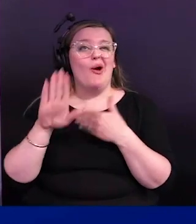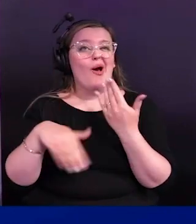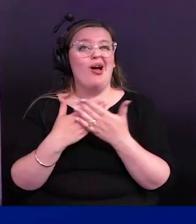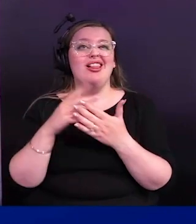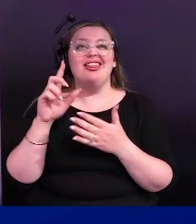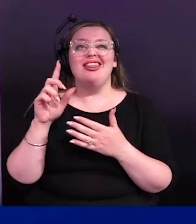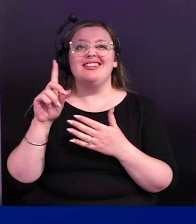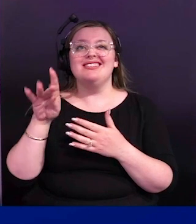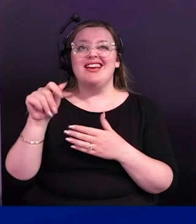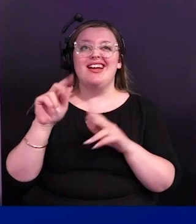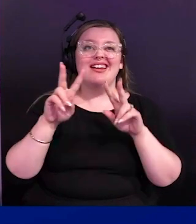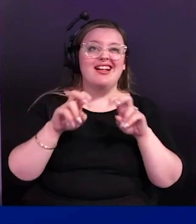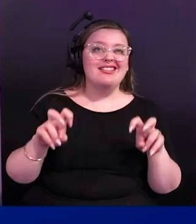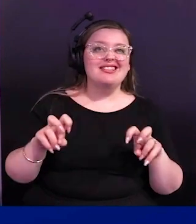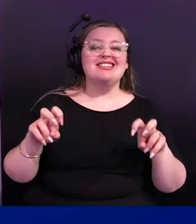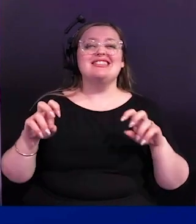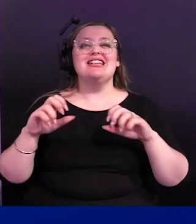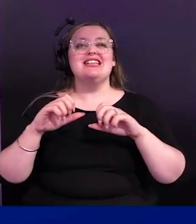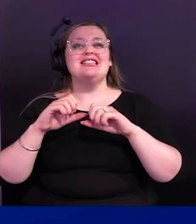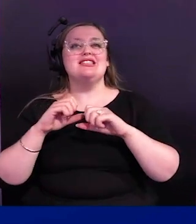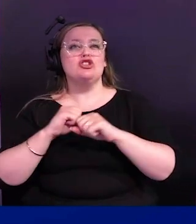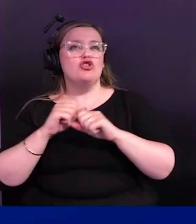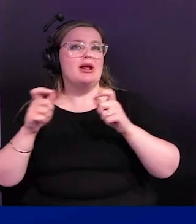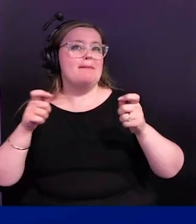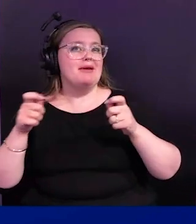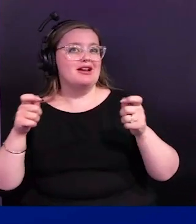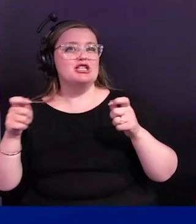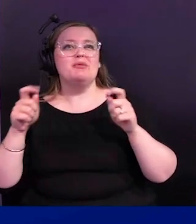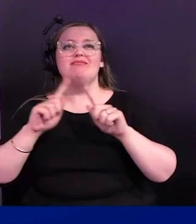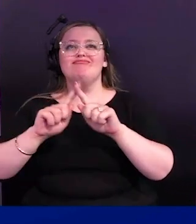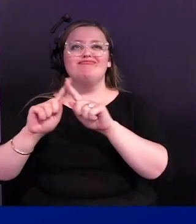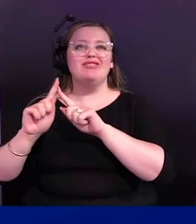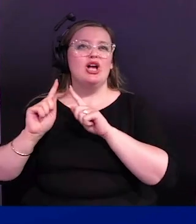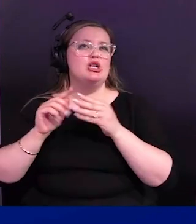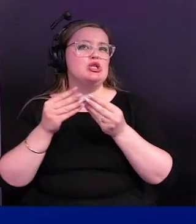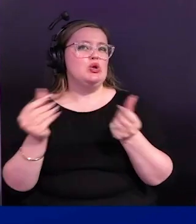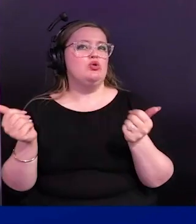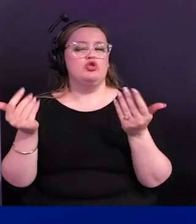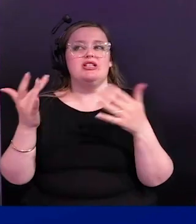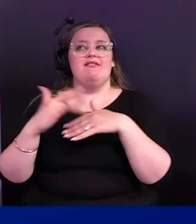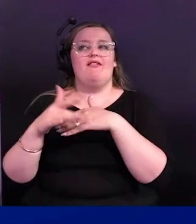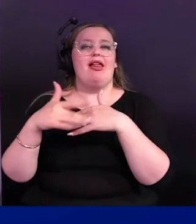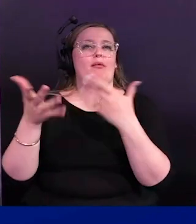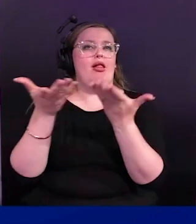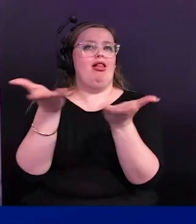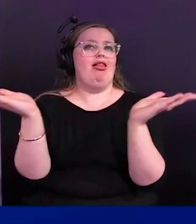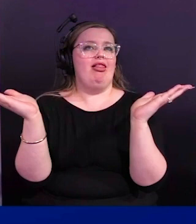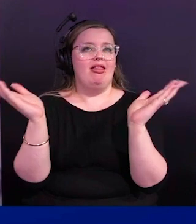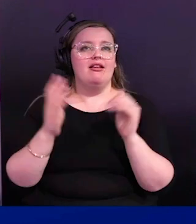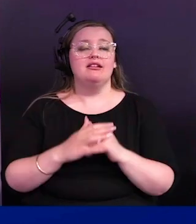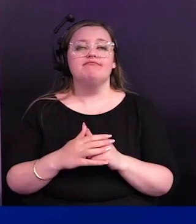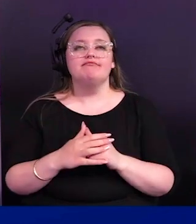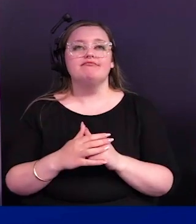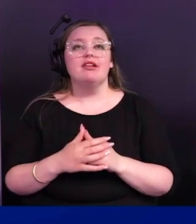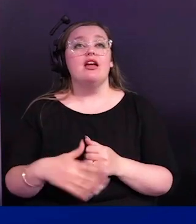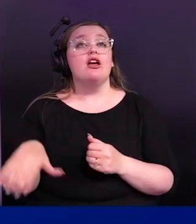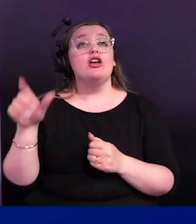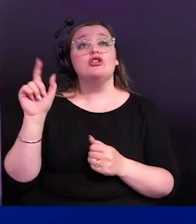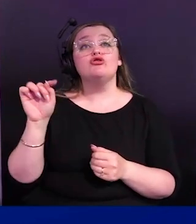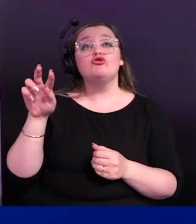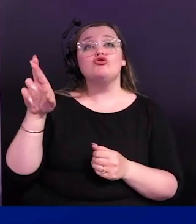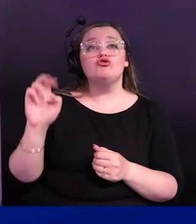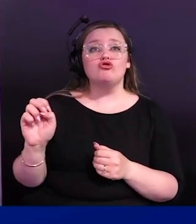security management, observability solutions available in the market. And Trails also provide you with a